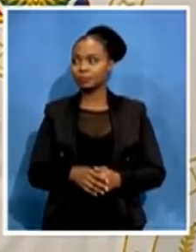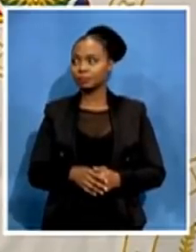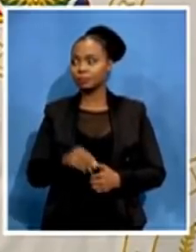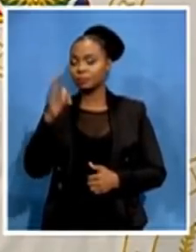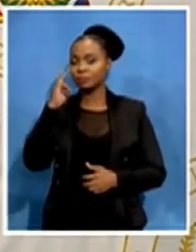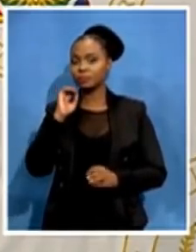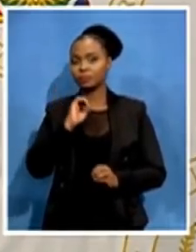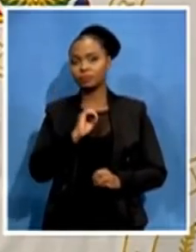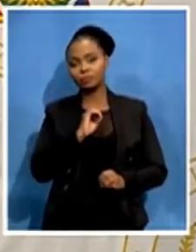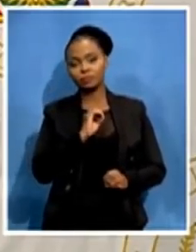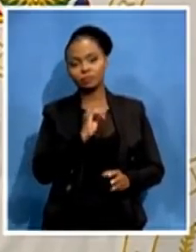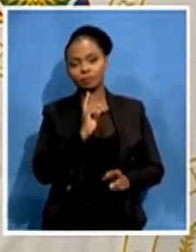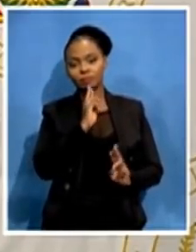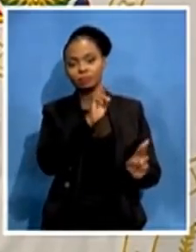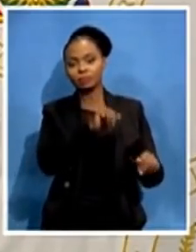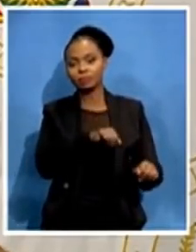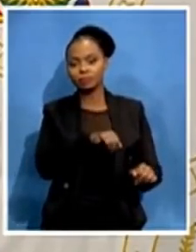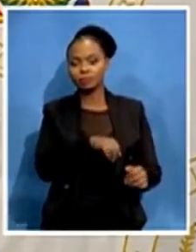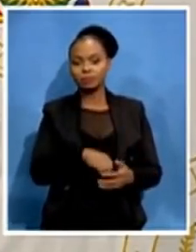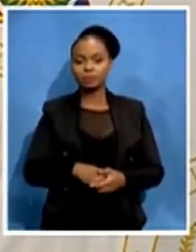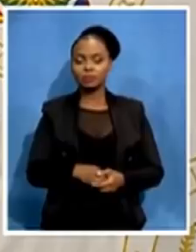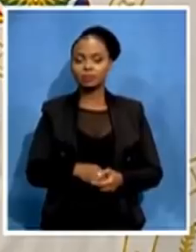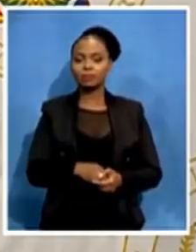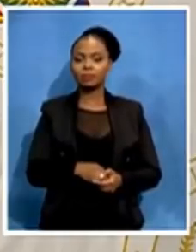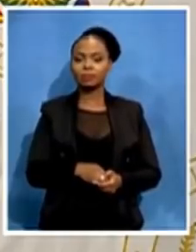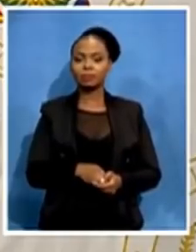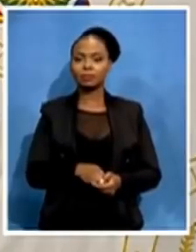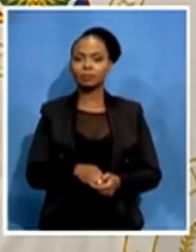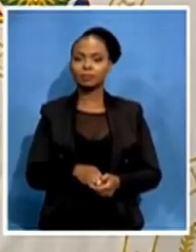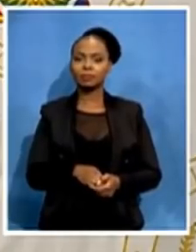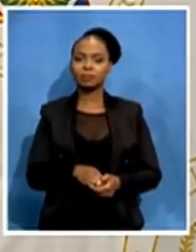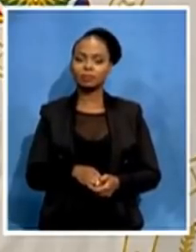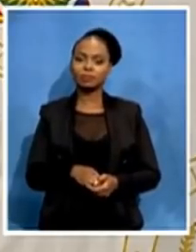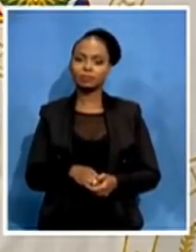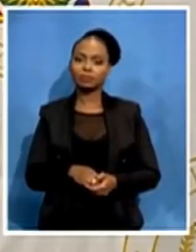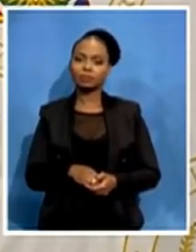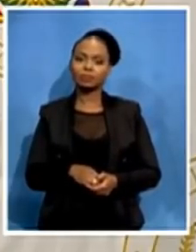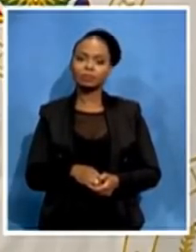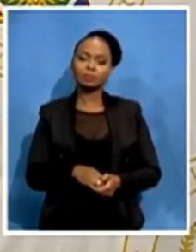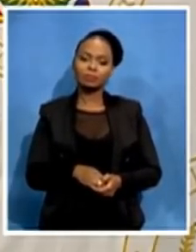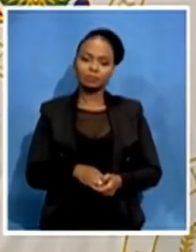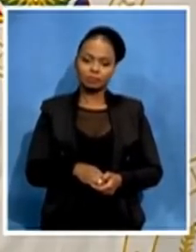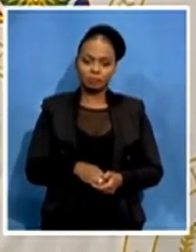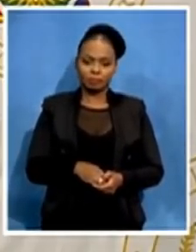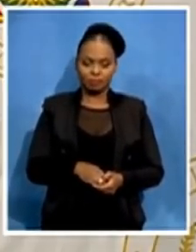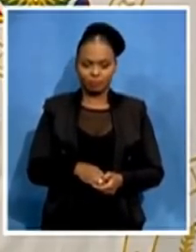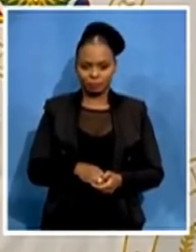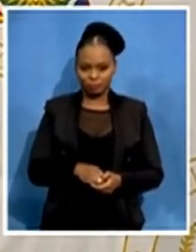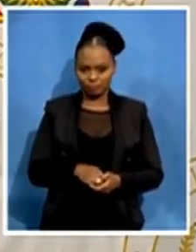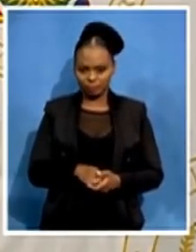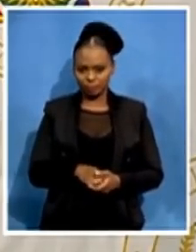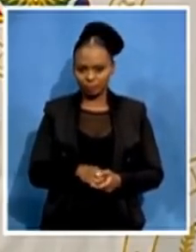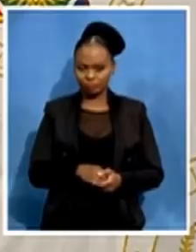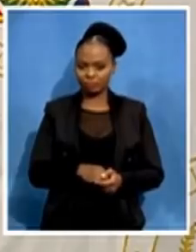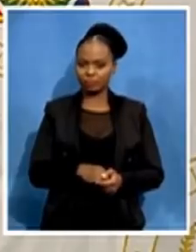been made by the organization at the Palestine. They released another statement saying they're going to, they had another complaint